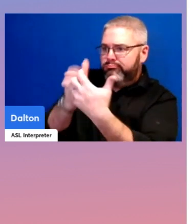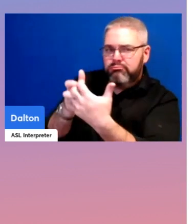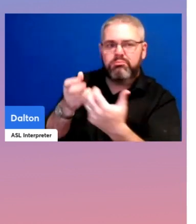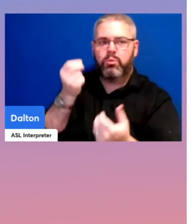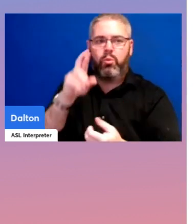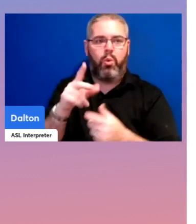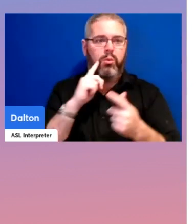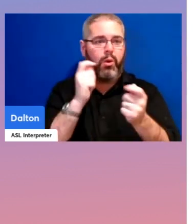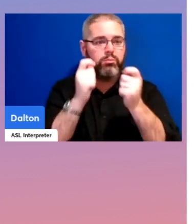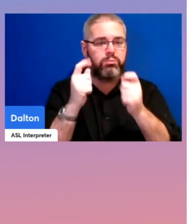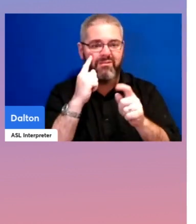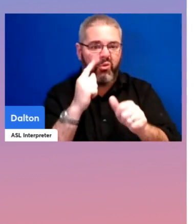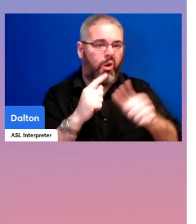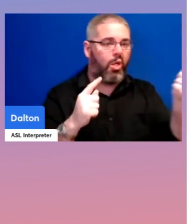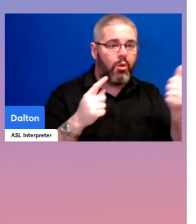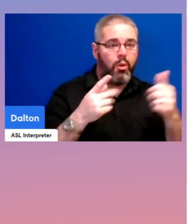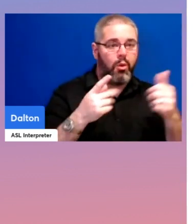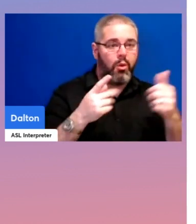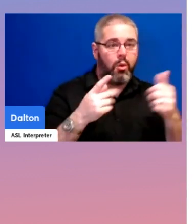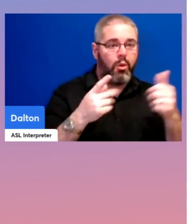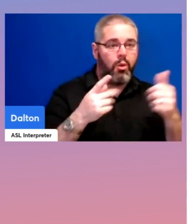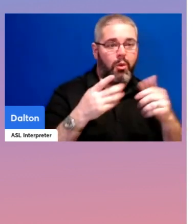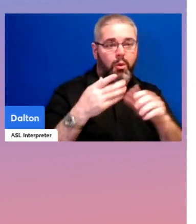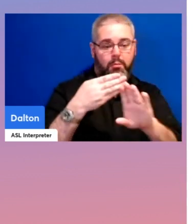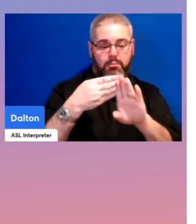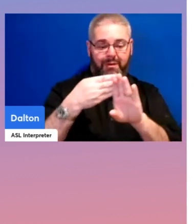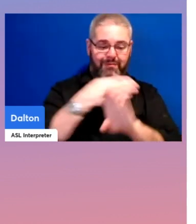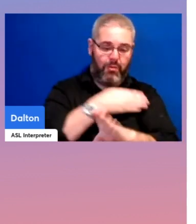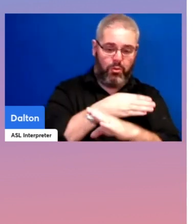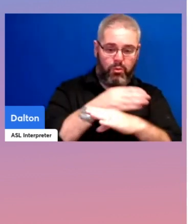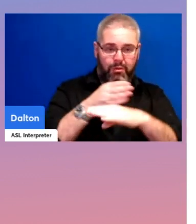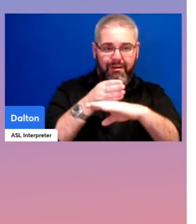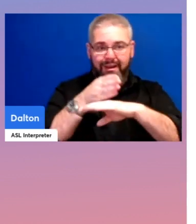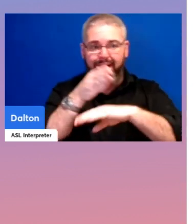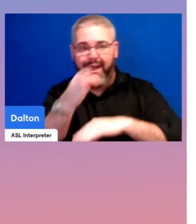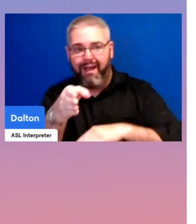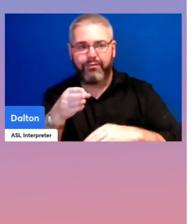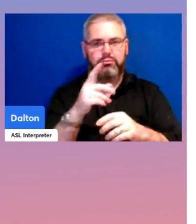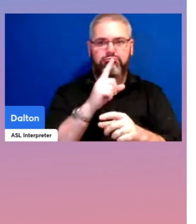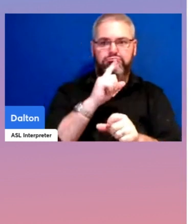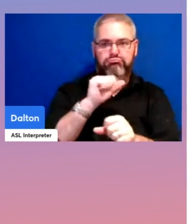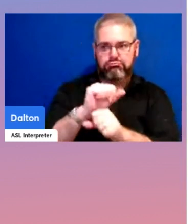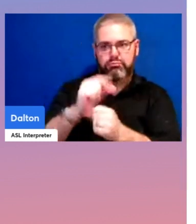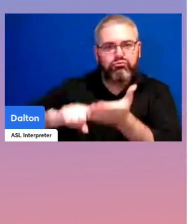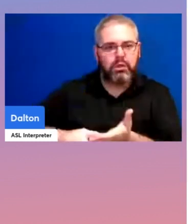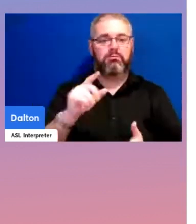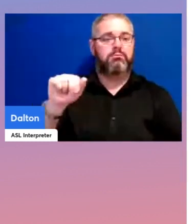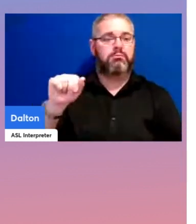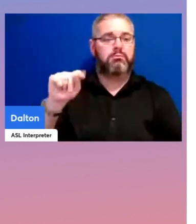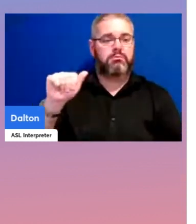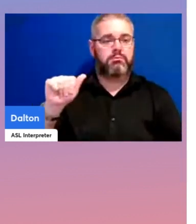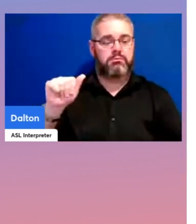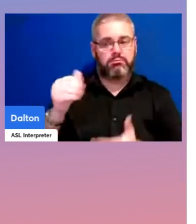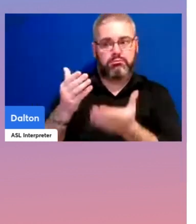checked after a resource is created. This is also true for data sources.